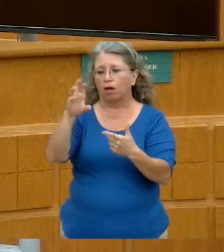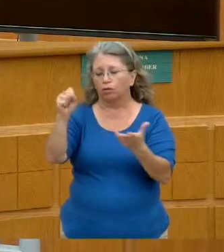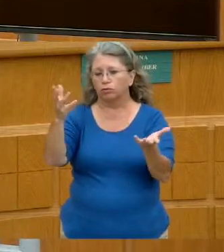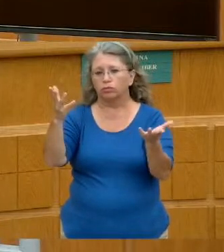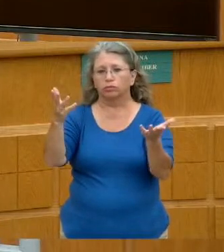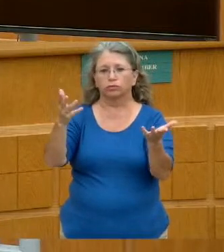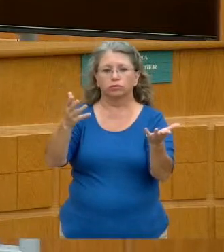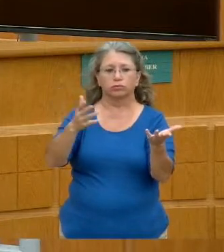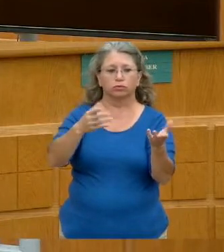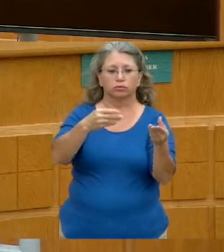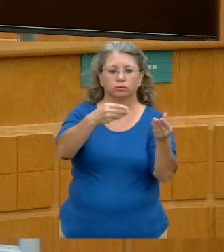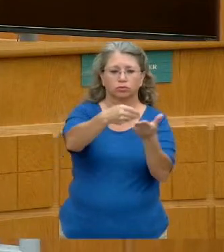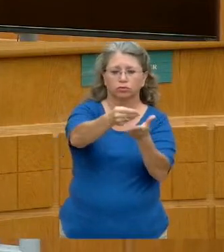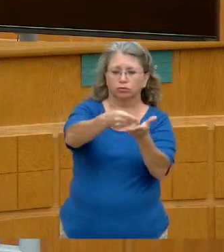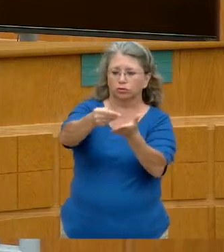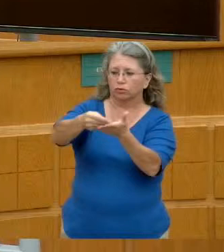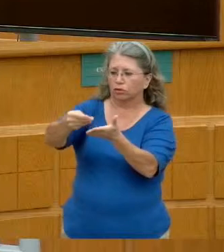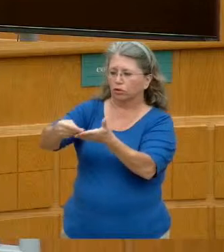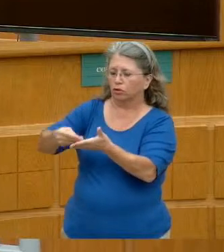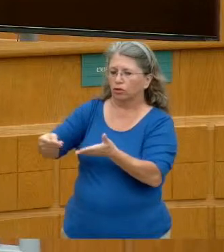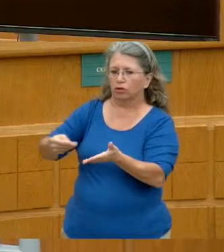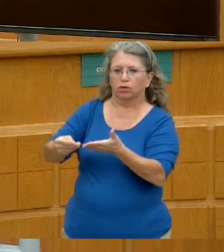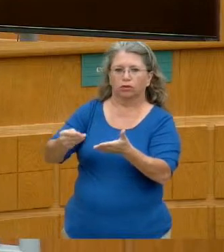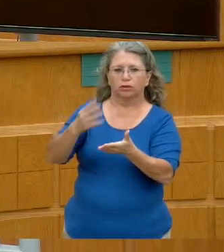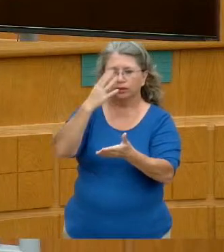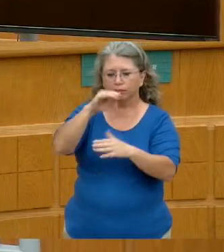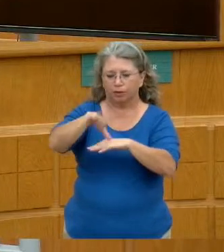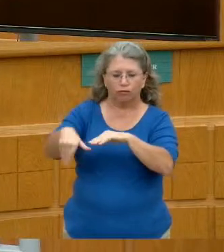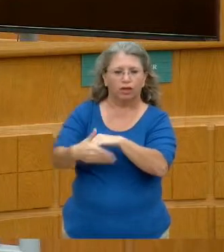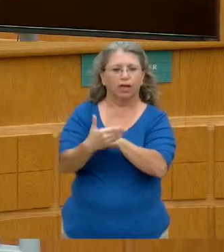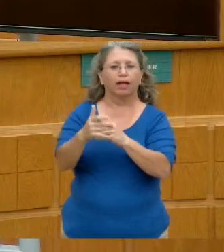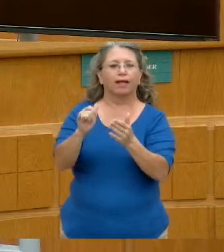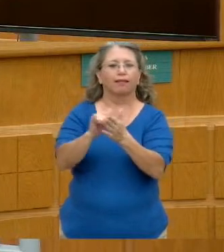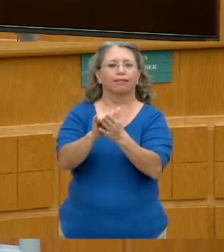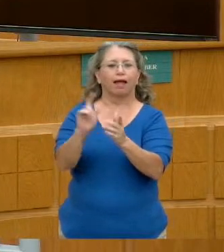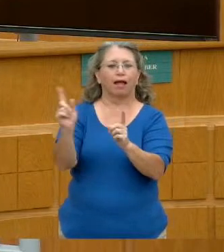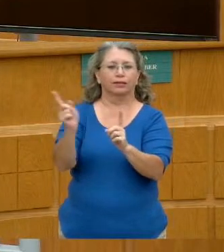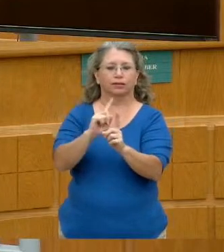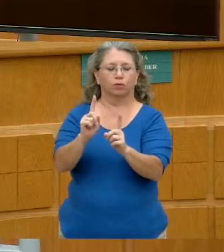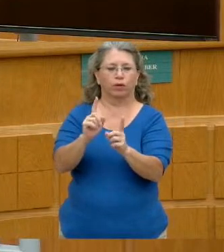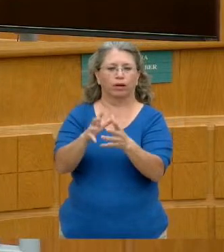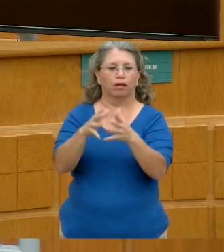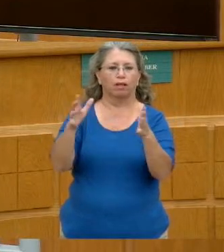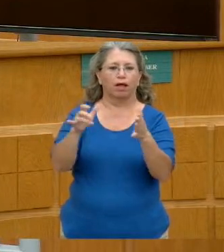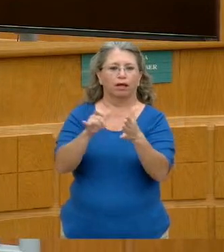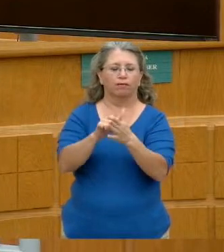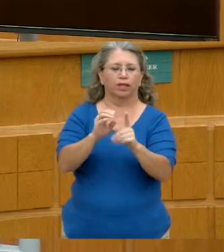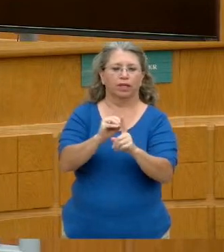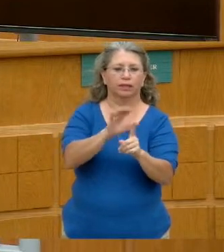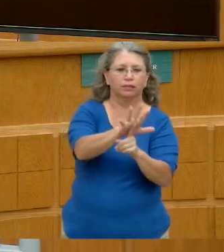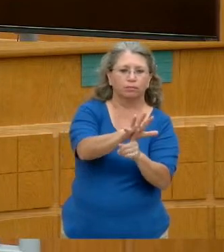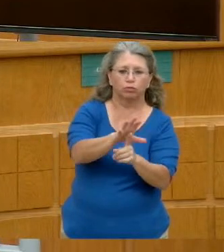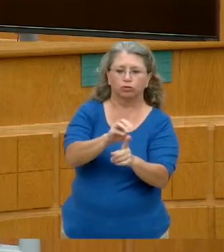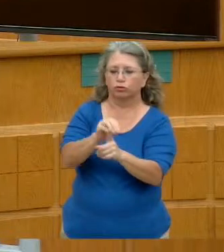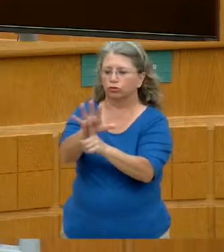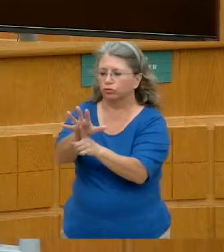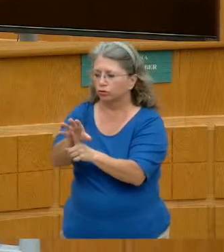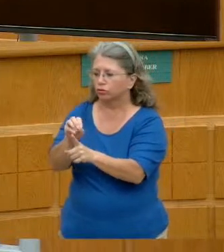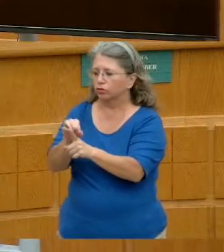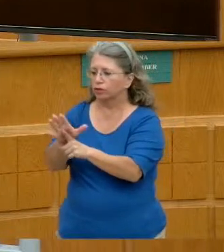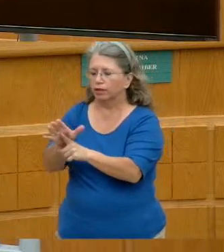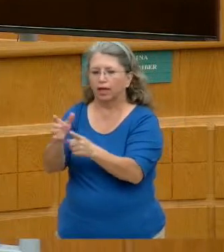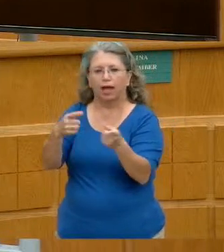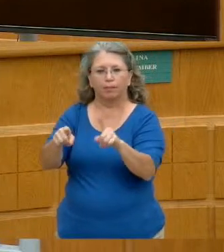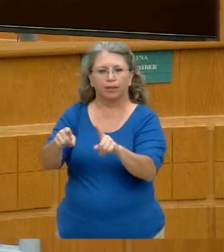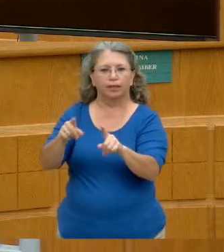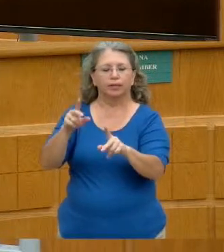could be going elsewhere. And that's where a lot of the exposures are happening, is when they're mixing within the community